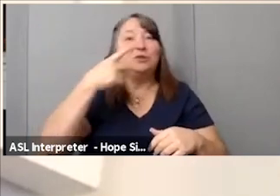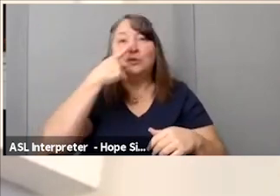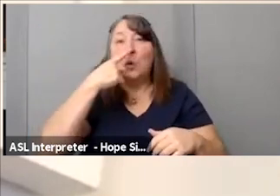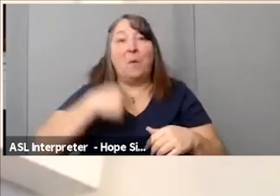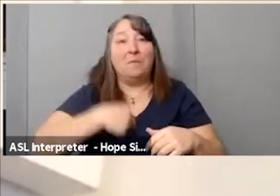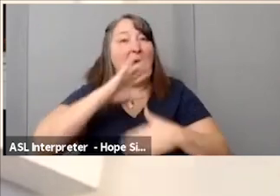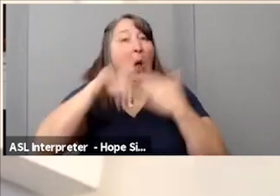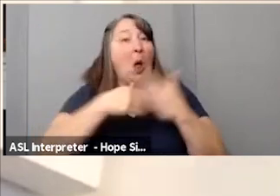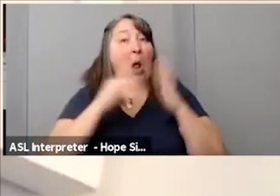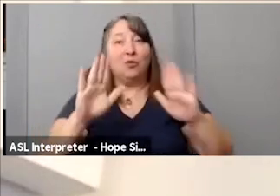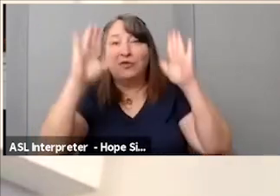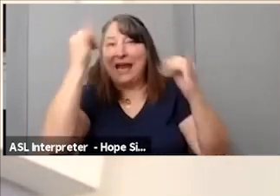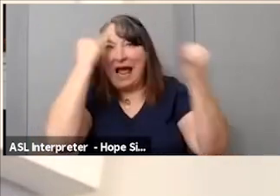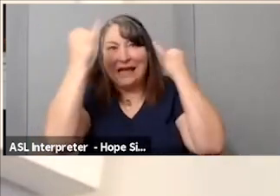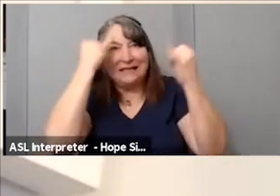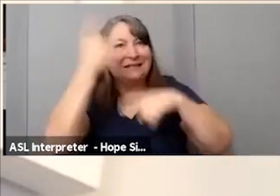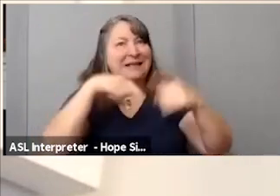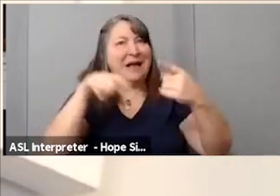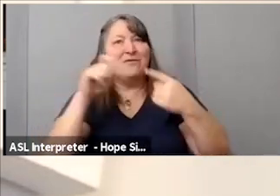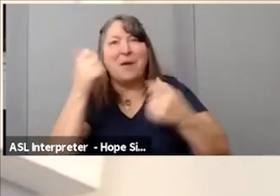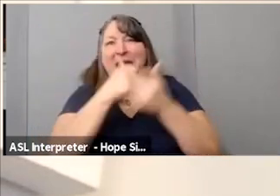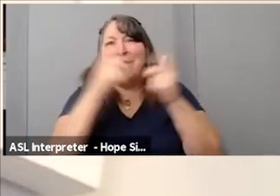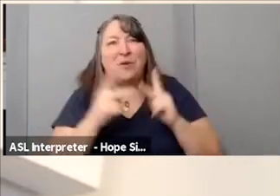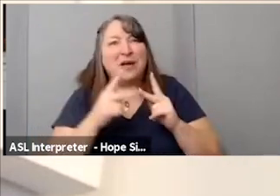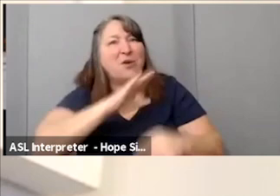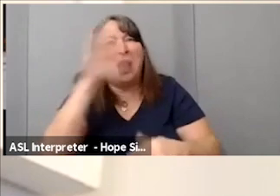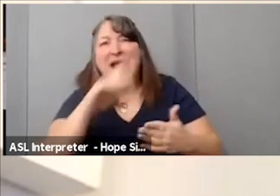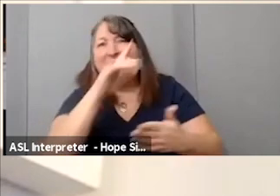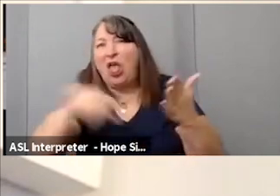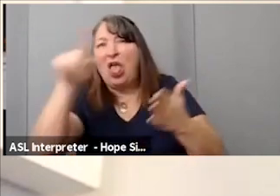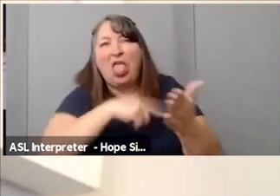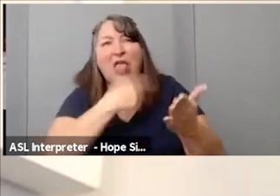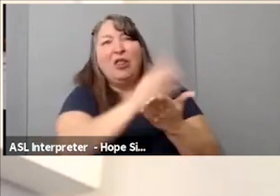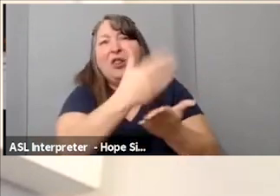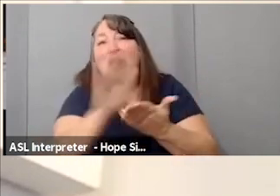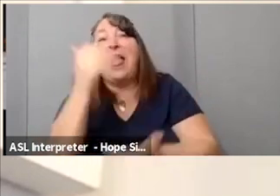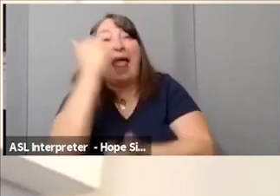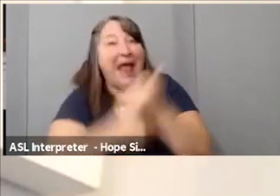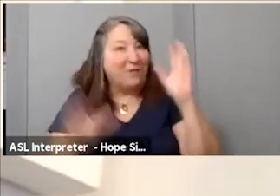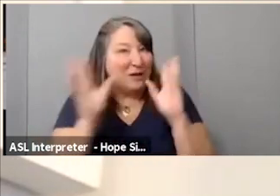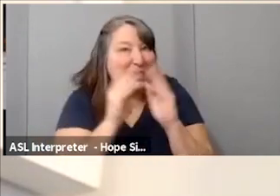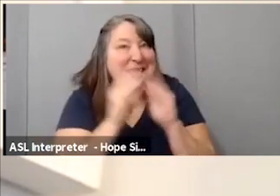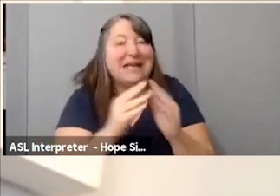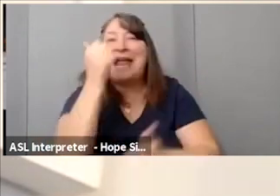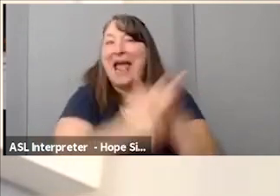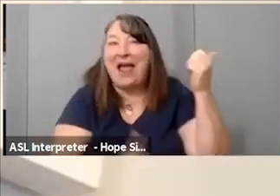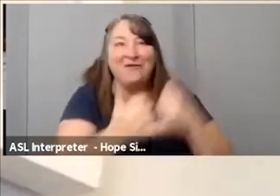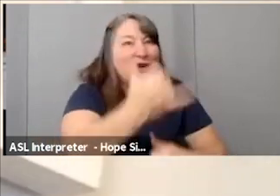from everywhere. So I never discriminated. I took every meeting, I took every phone call, no matter which